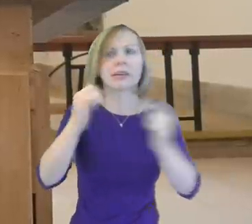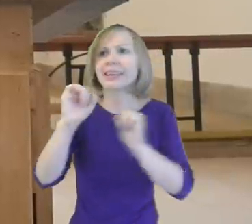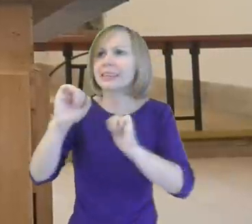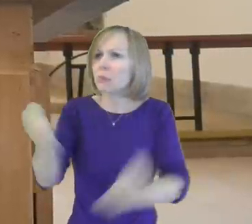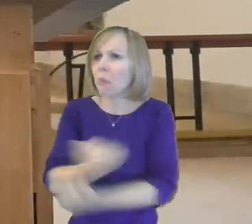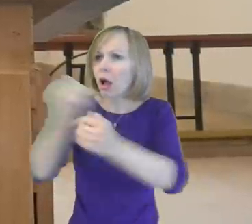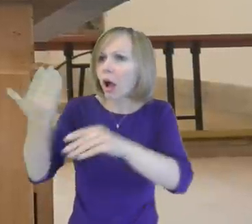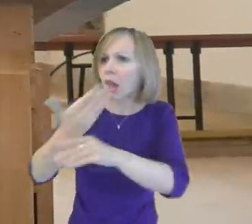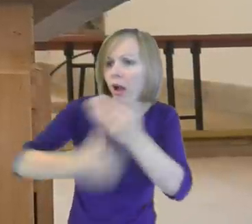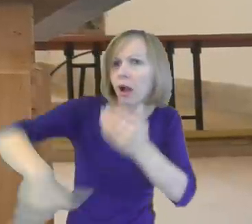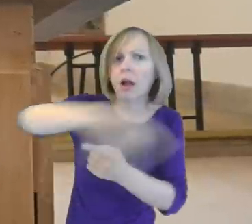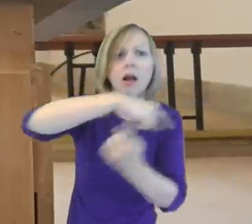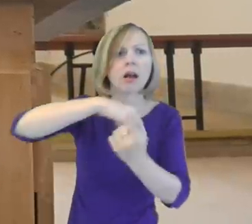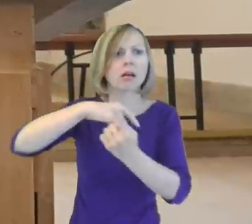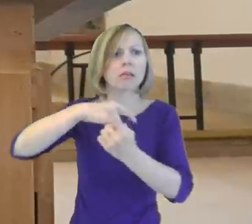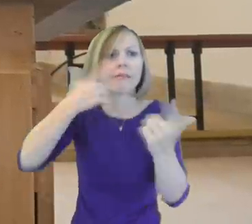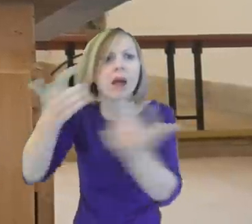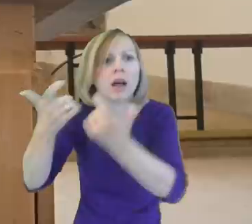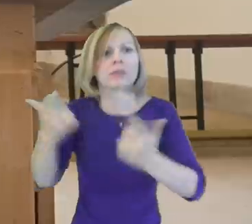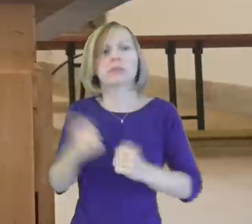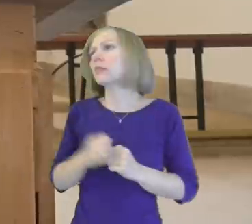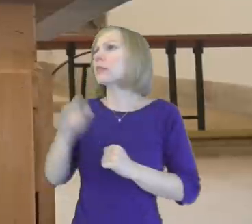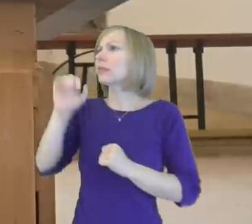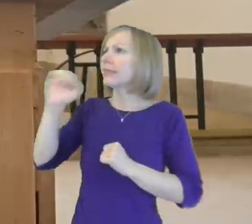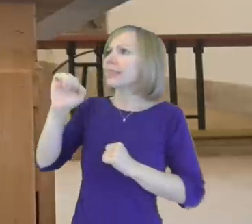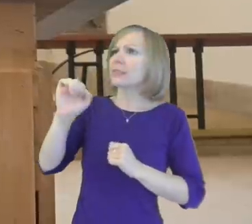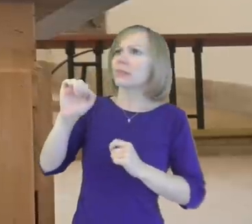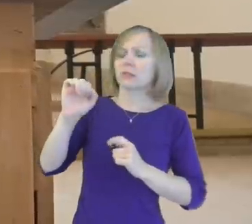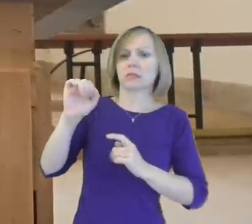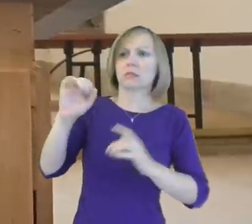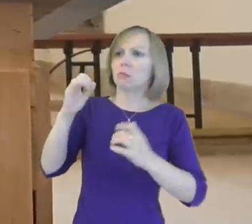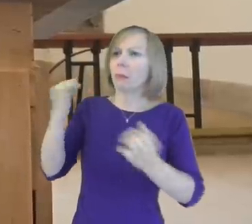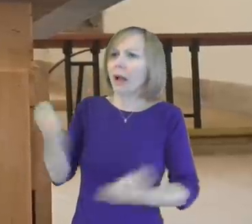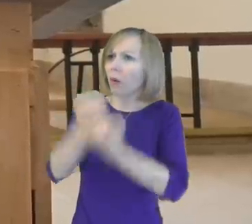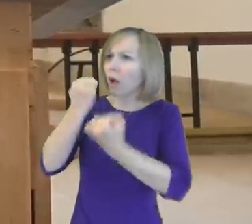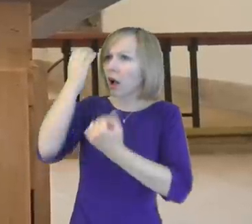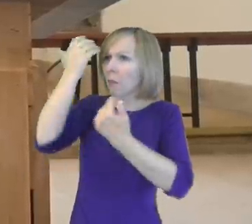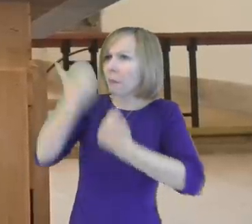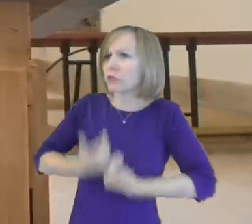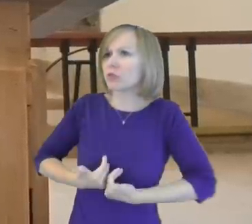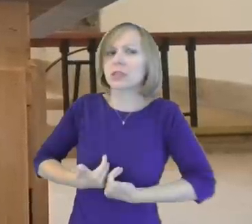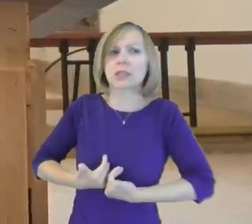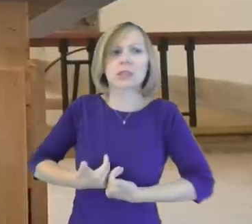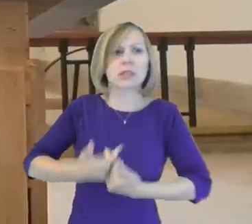shall number the strength of his majesty? And who shall also tell out his mercies?